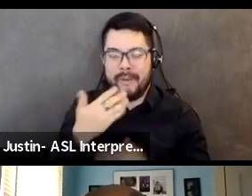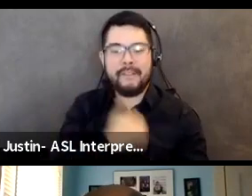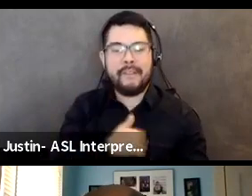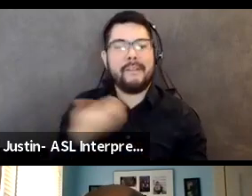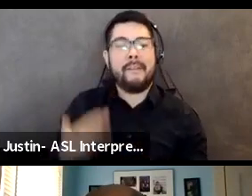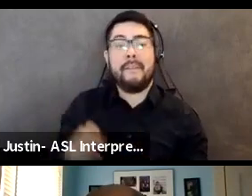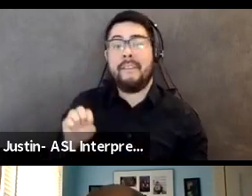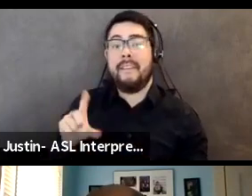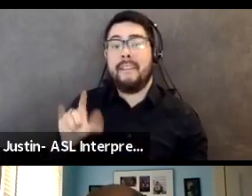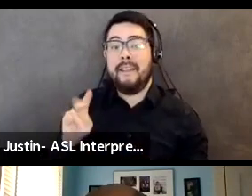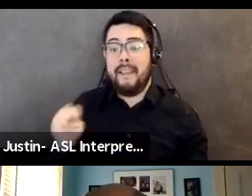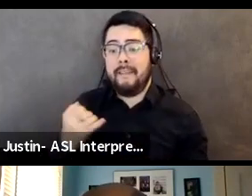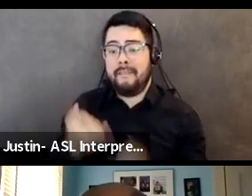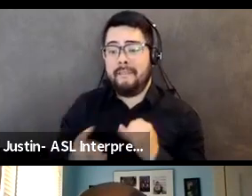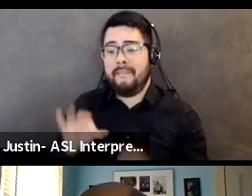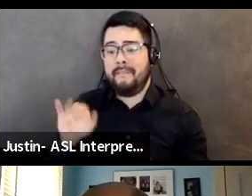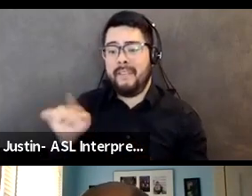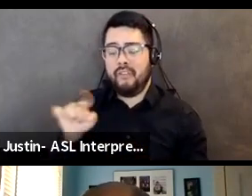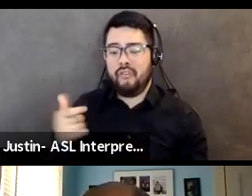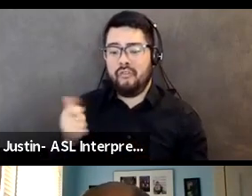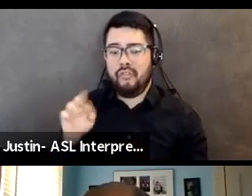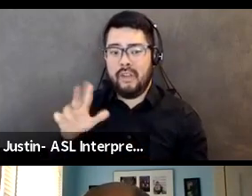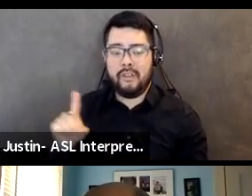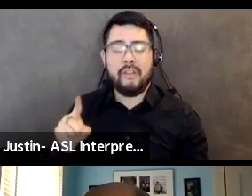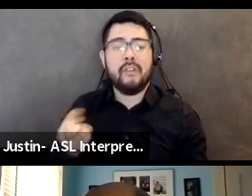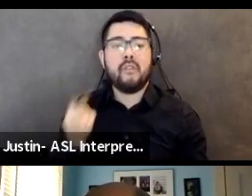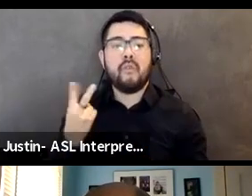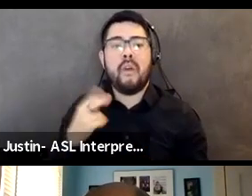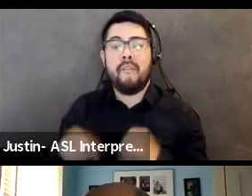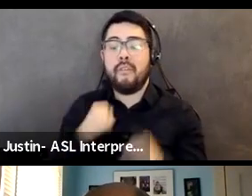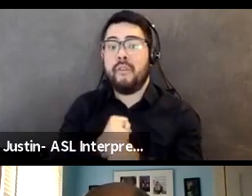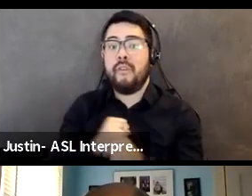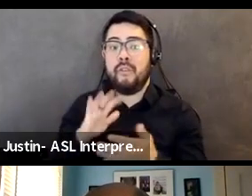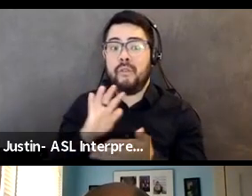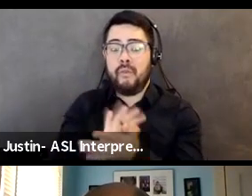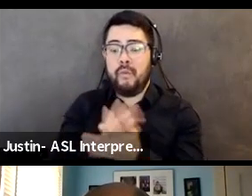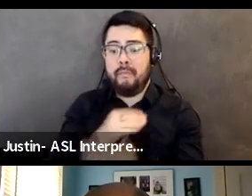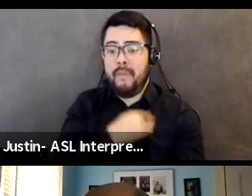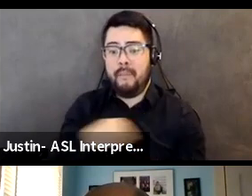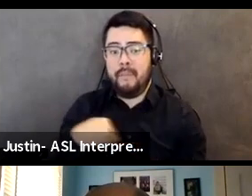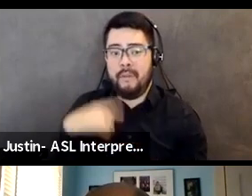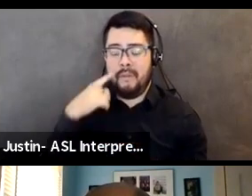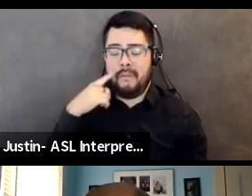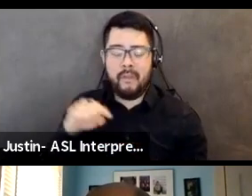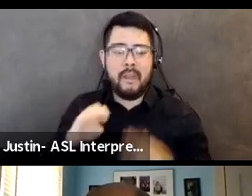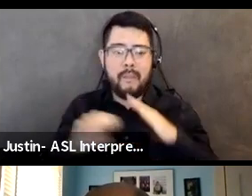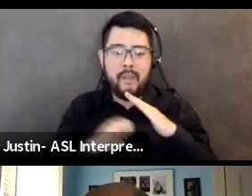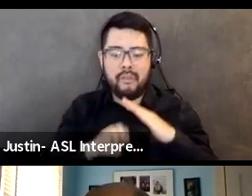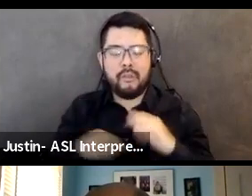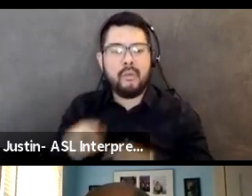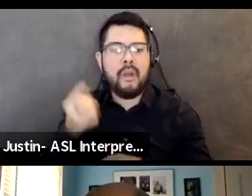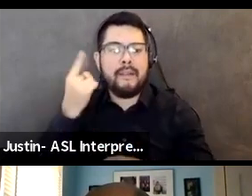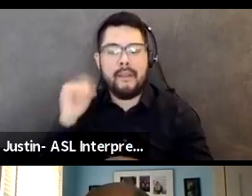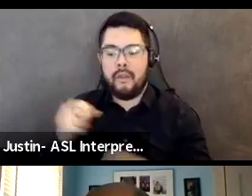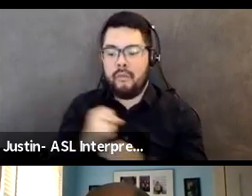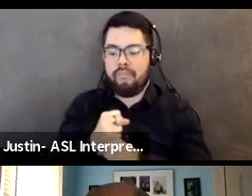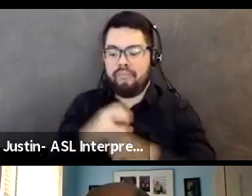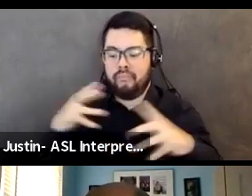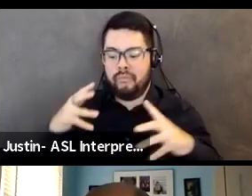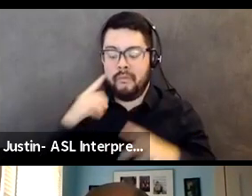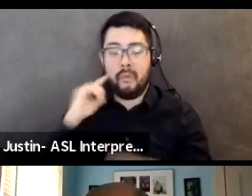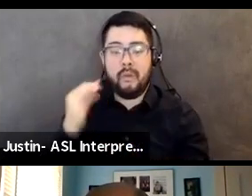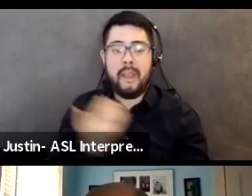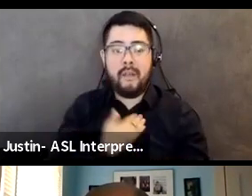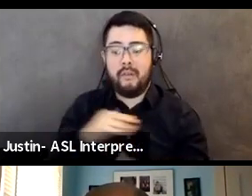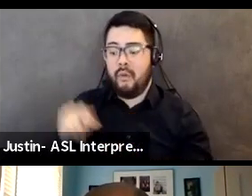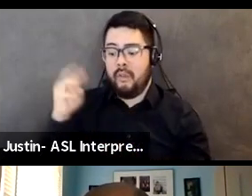elaine fitzgerald 12-year school council member at saugenash you've heard about the growth rate on the northwest side the diversity of our community